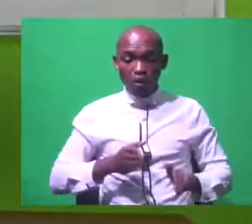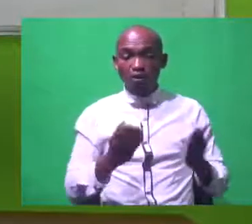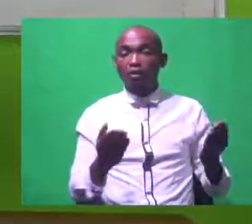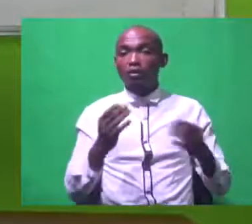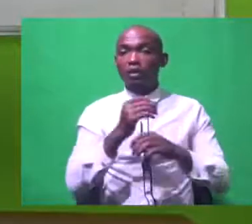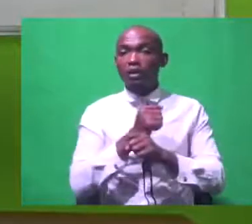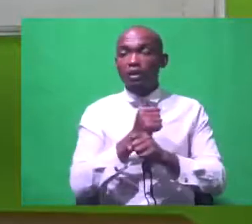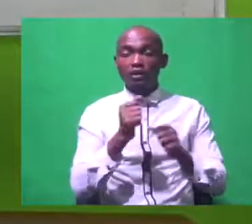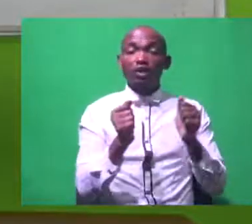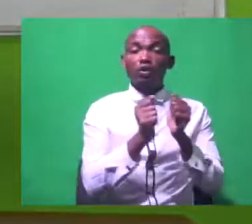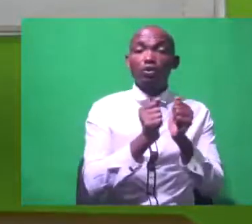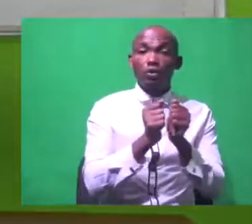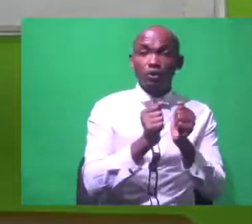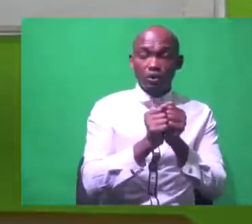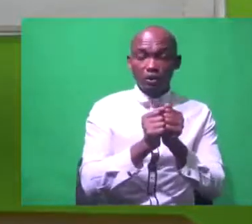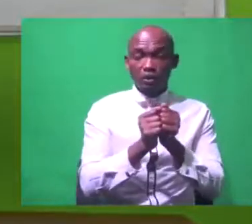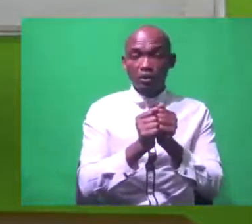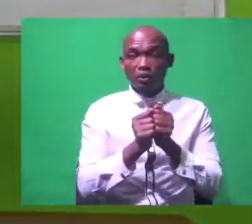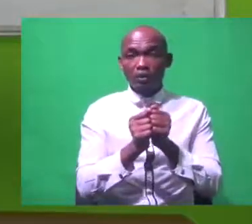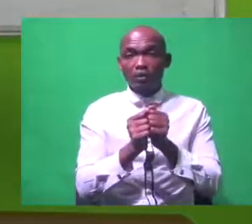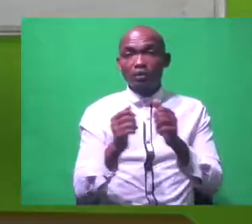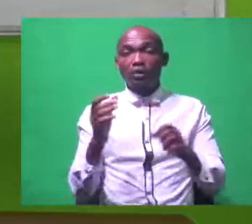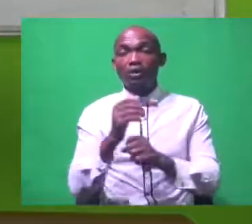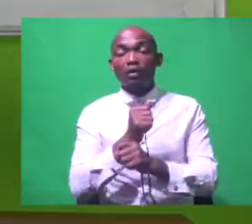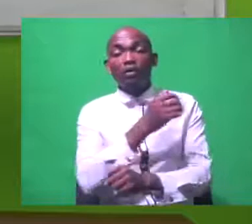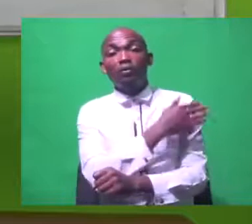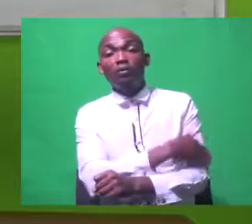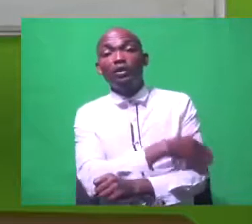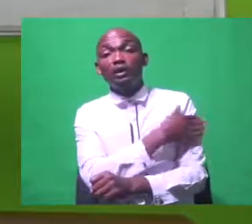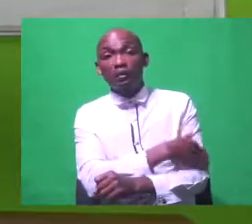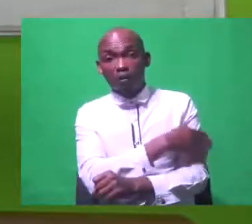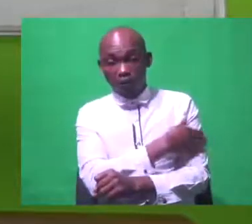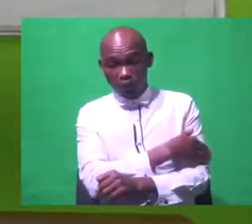get goods and services.